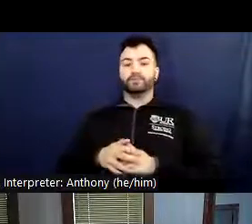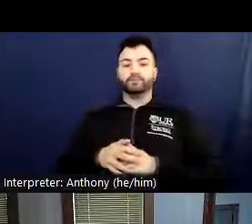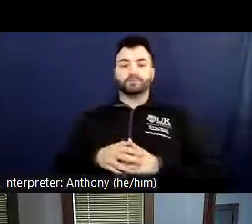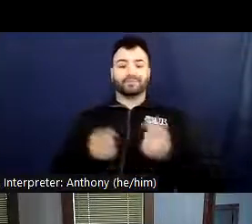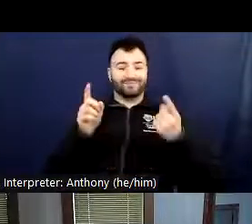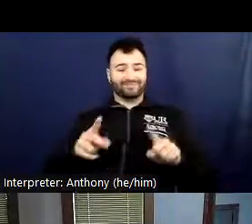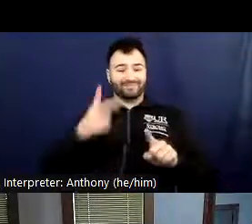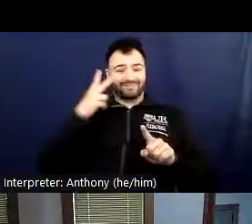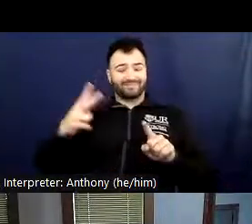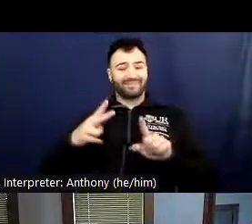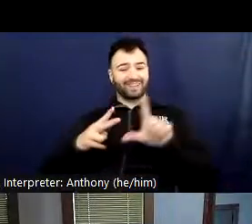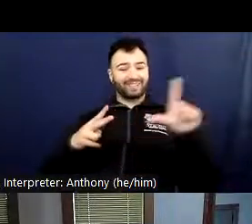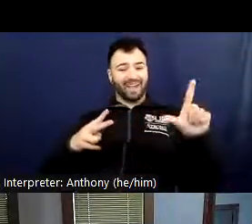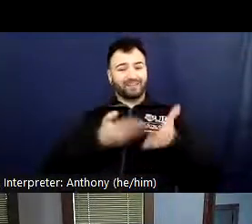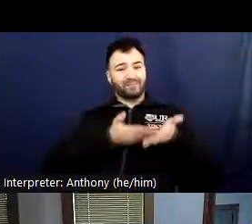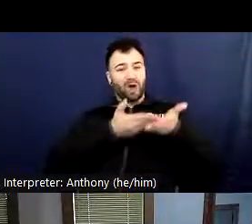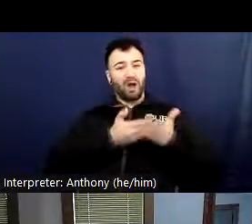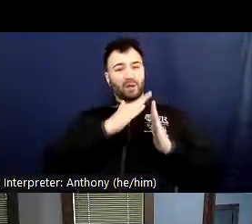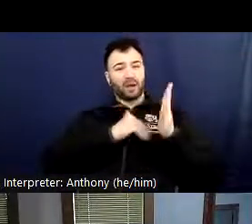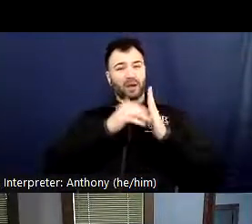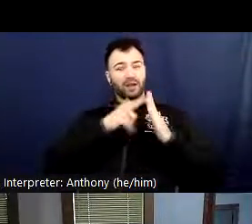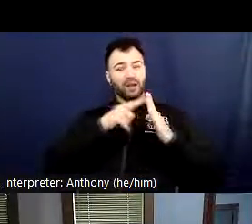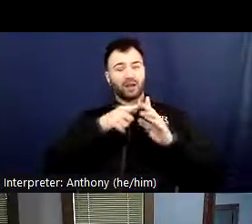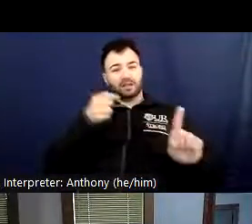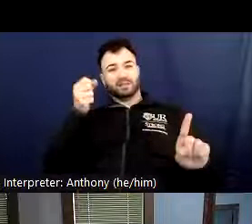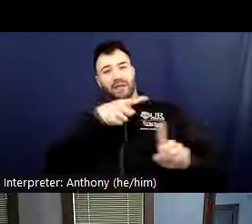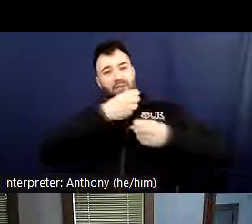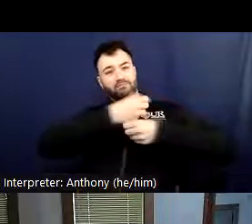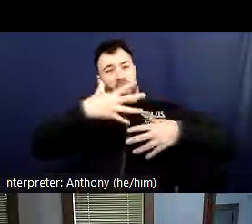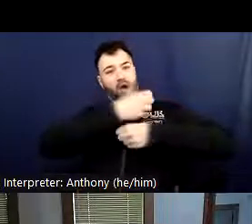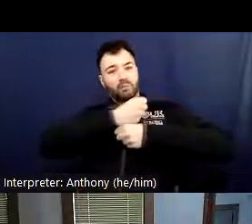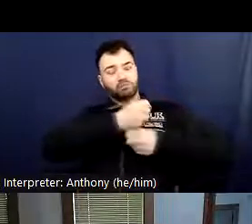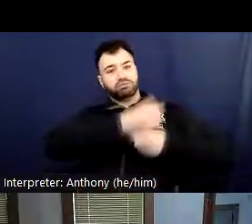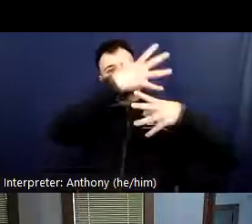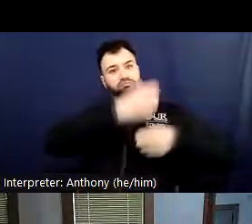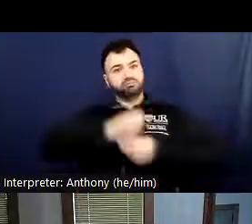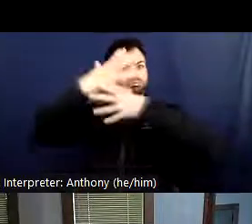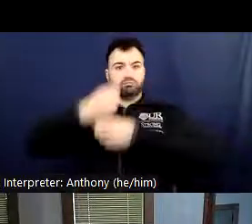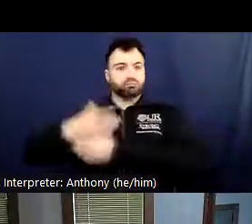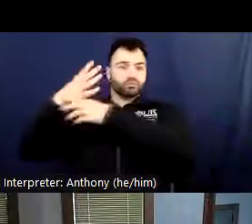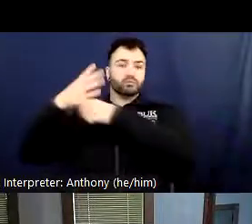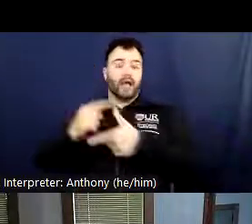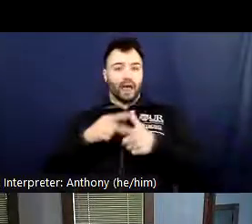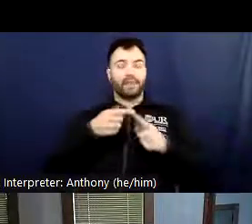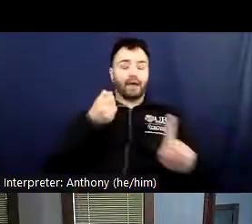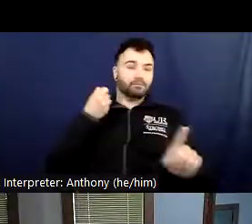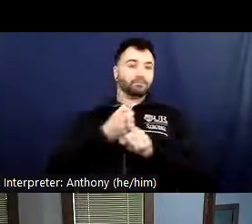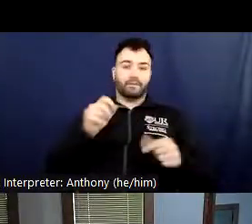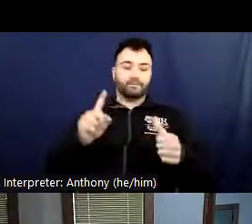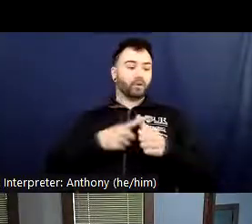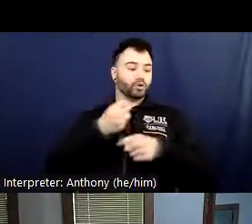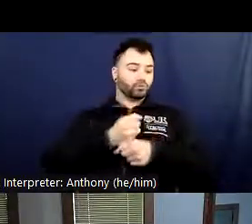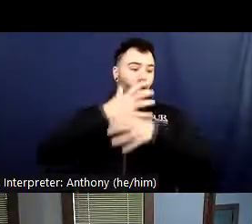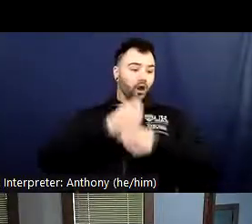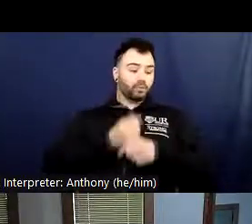the painting on the left, they bombed the ships in the Shanghai harbor, and that started the first of 2 opium wars. The 2 gentlemen